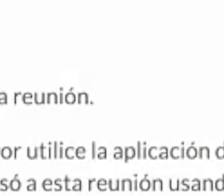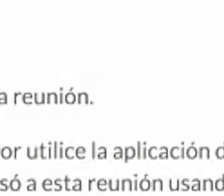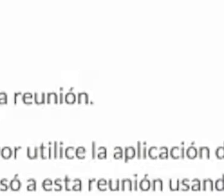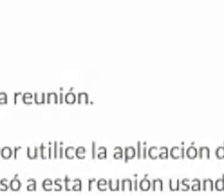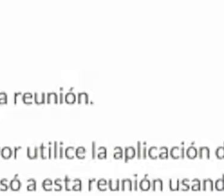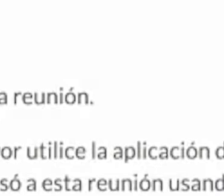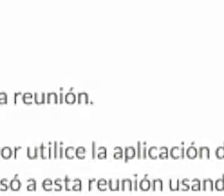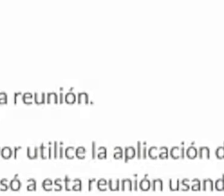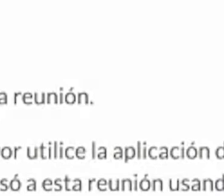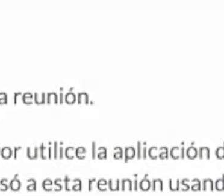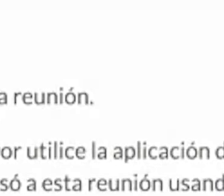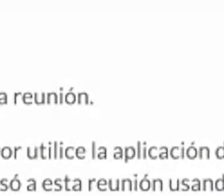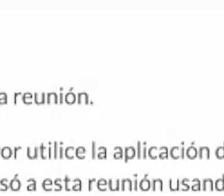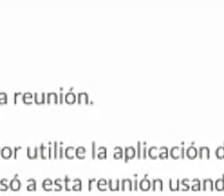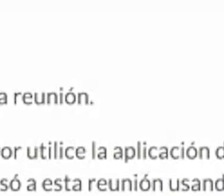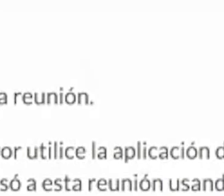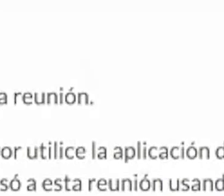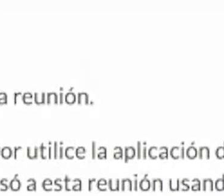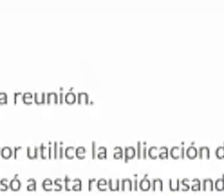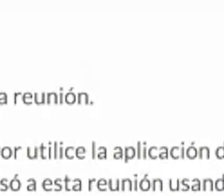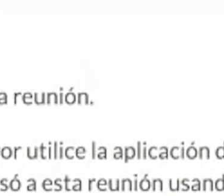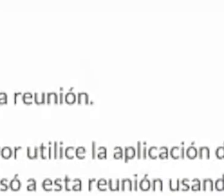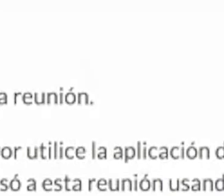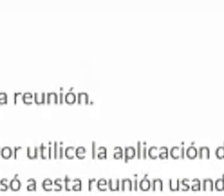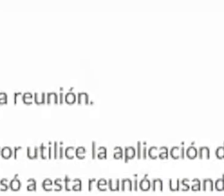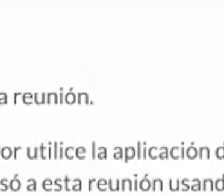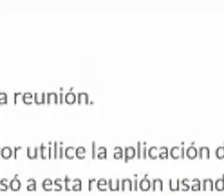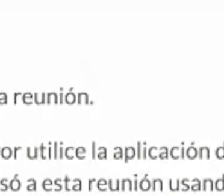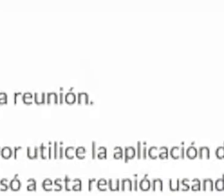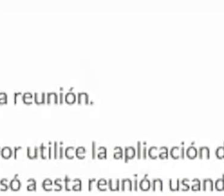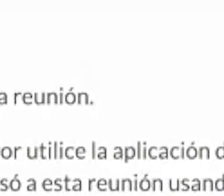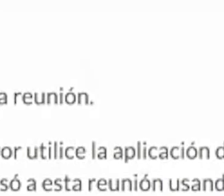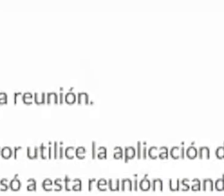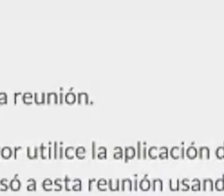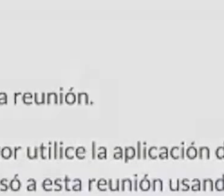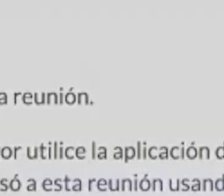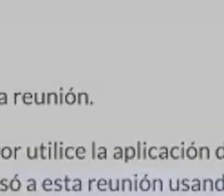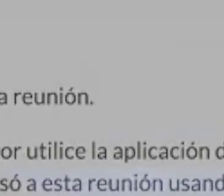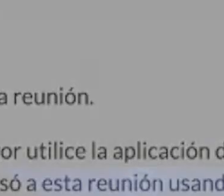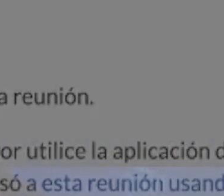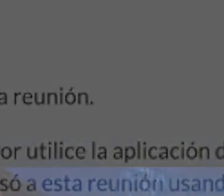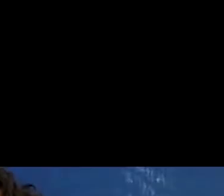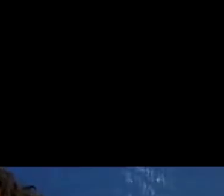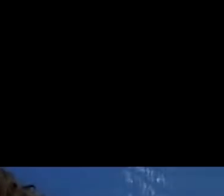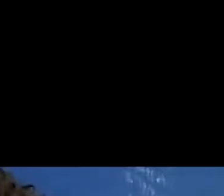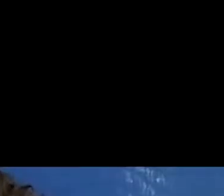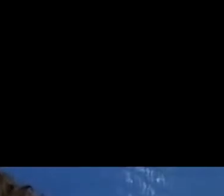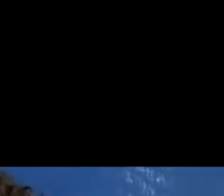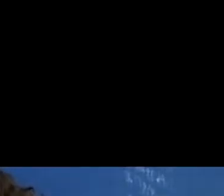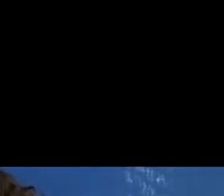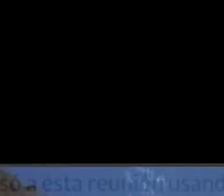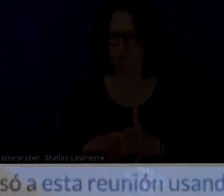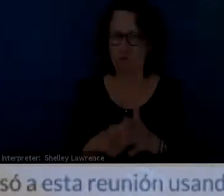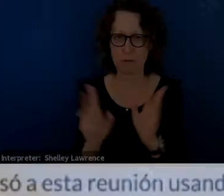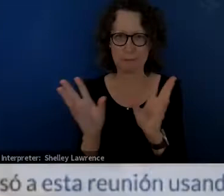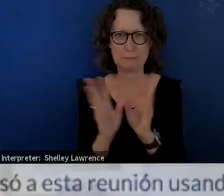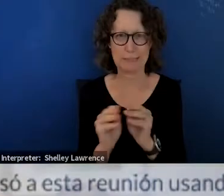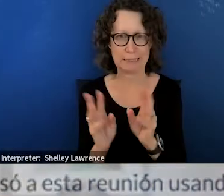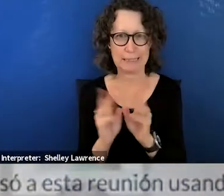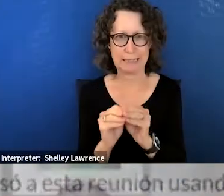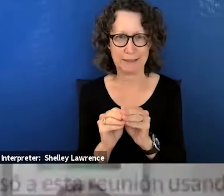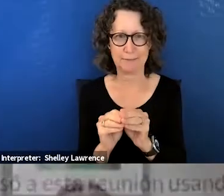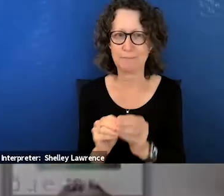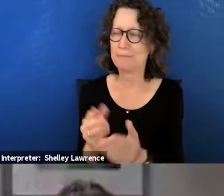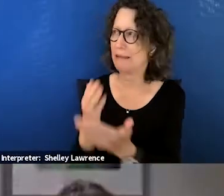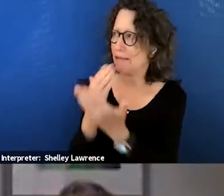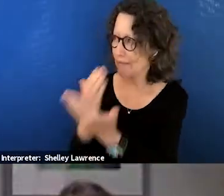por favor, hable con voz fuerte y clara y a un paso moderado. Gracias. Thank you. We may begin. Thank